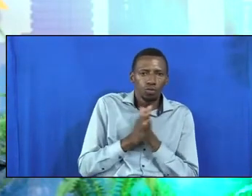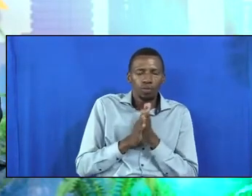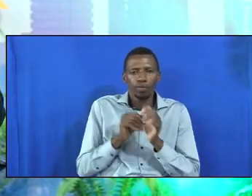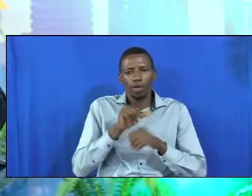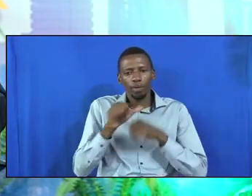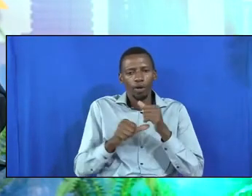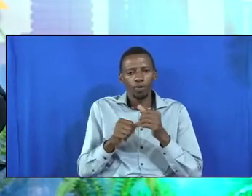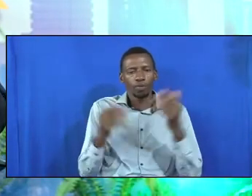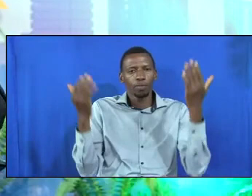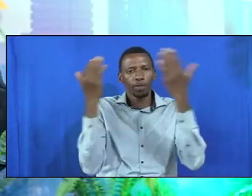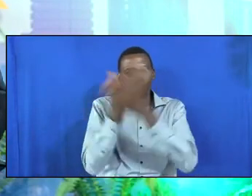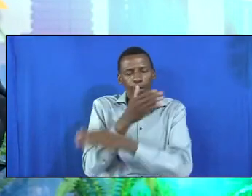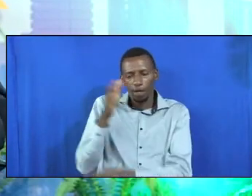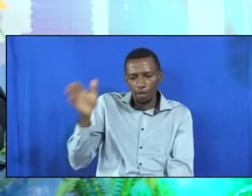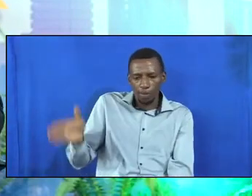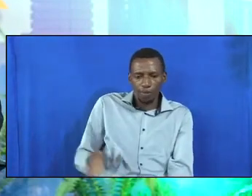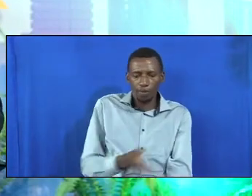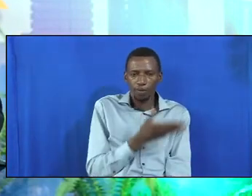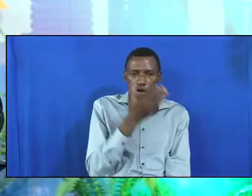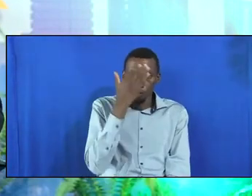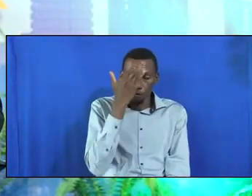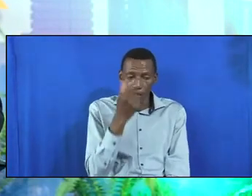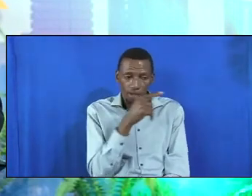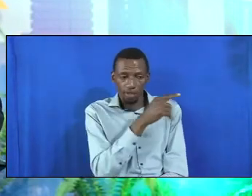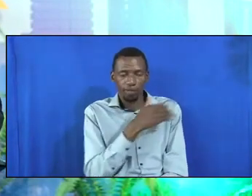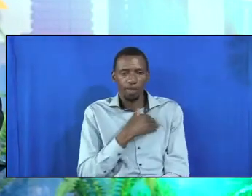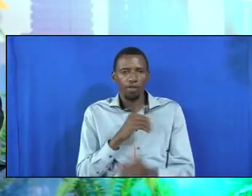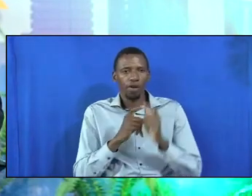because I have a gift of sleep.